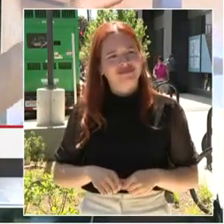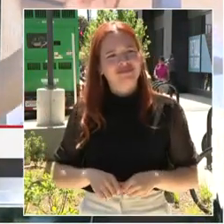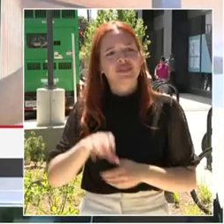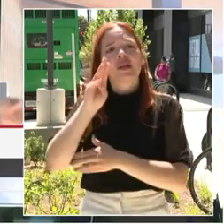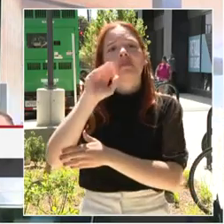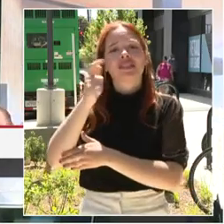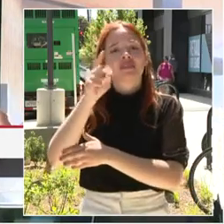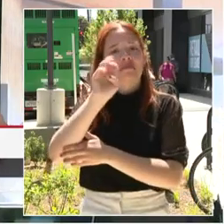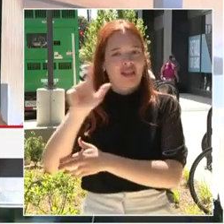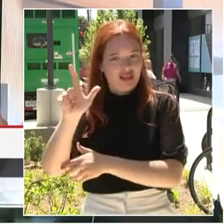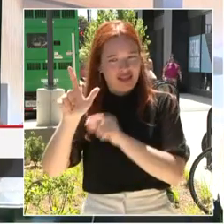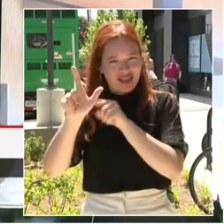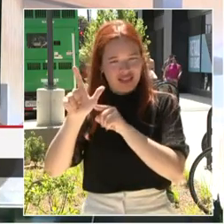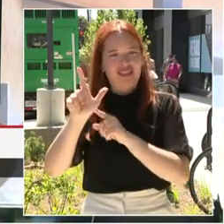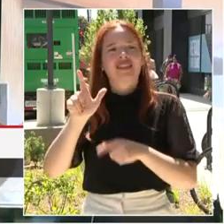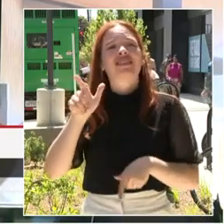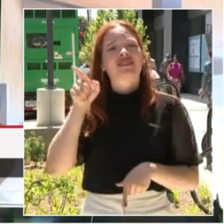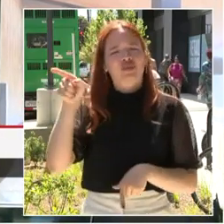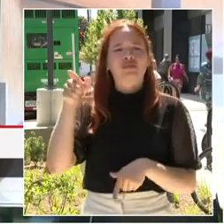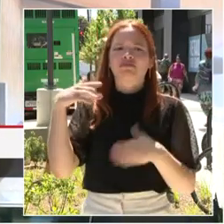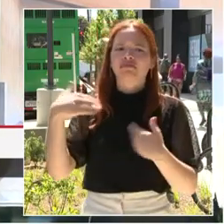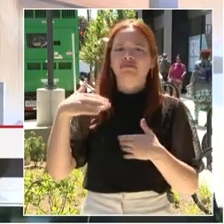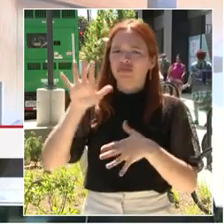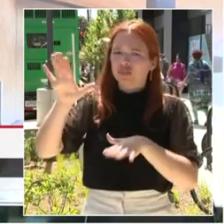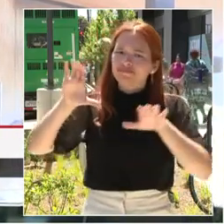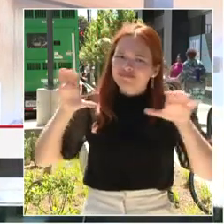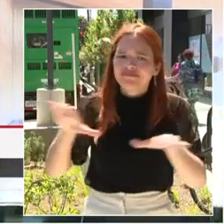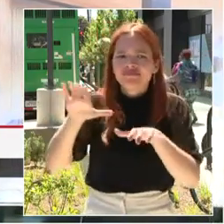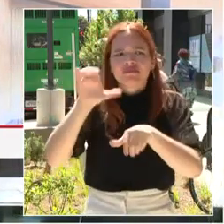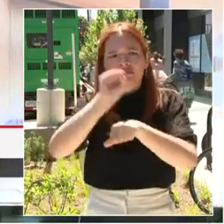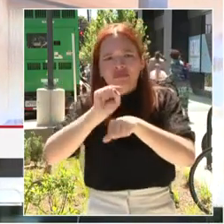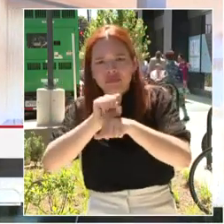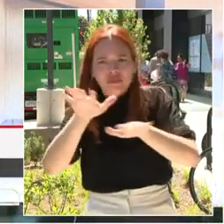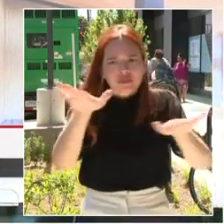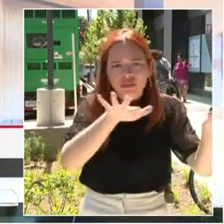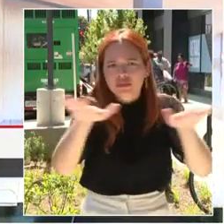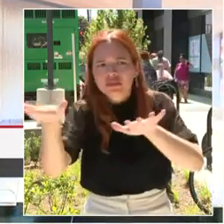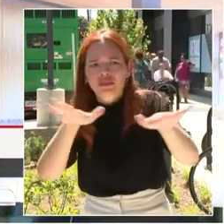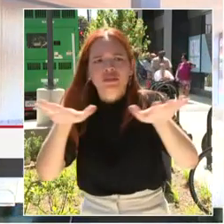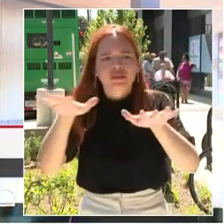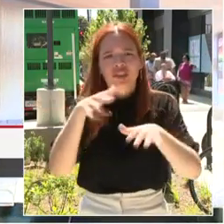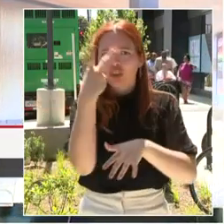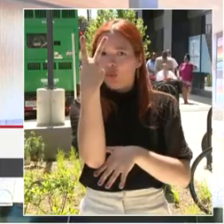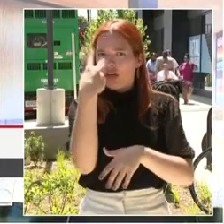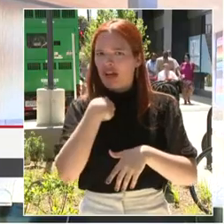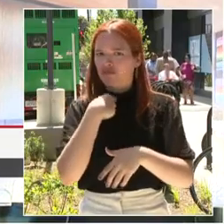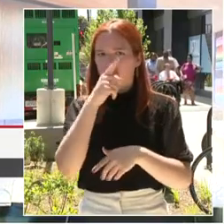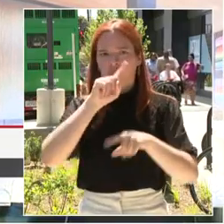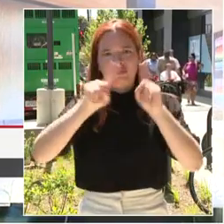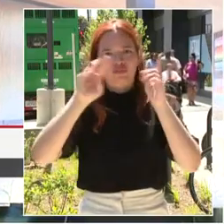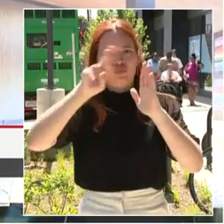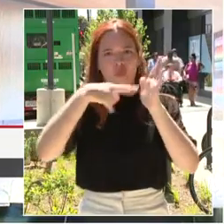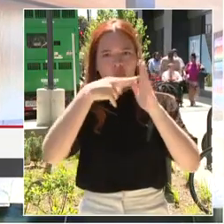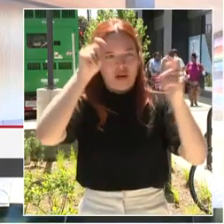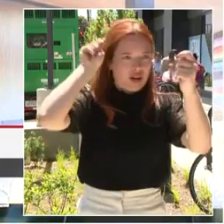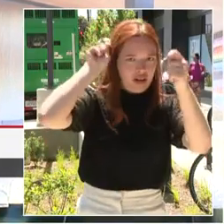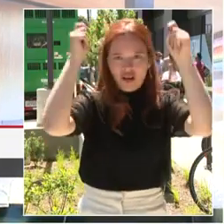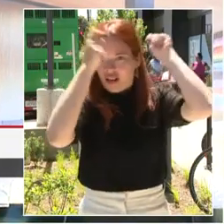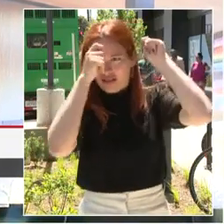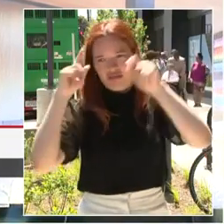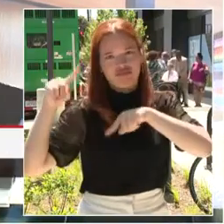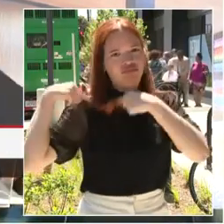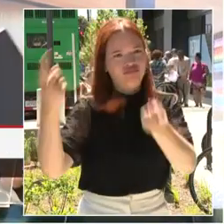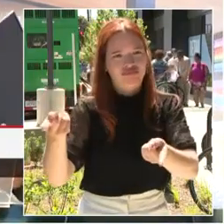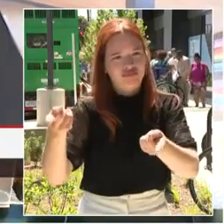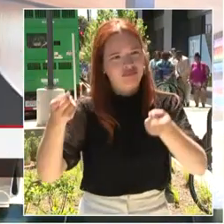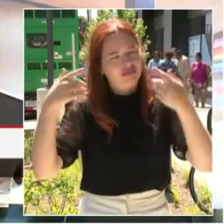for stepping up and also providing leadership to the Office of Human Resources. And so with